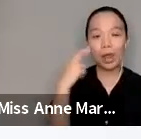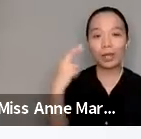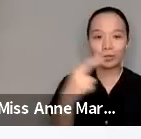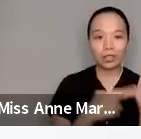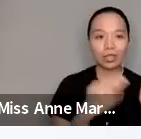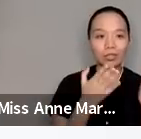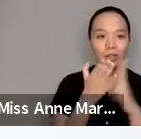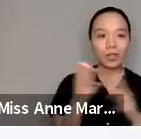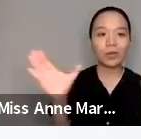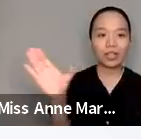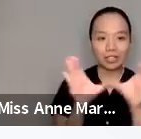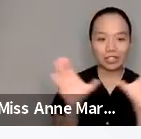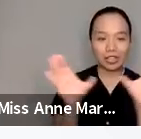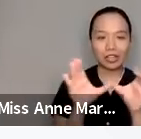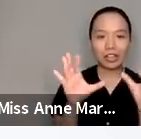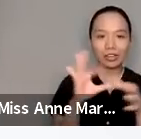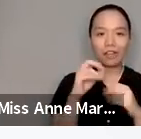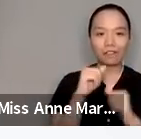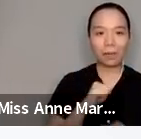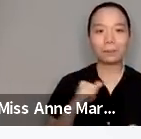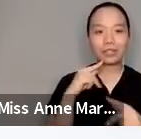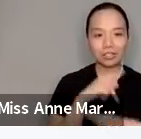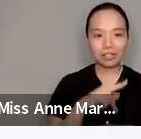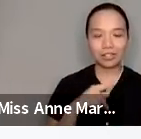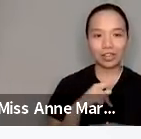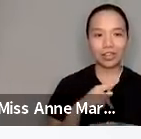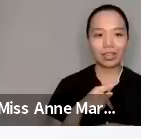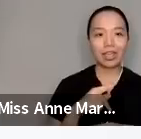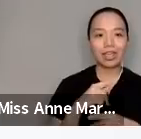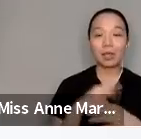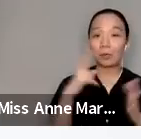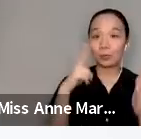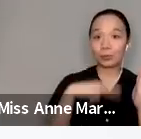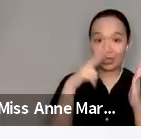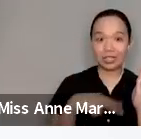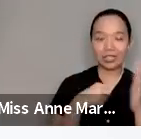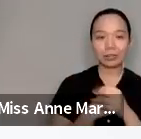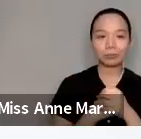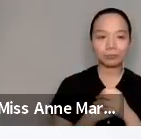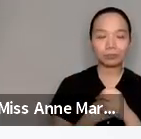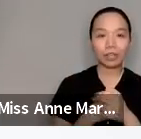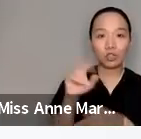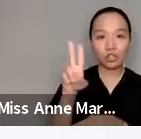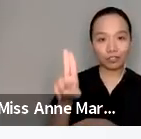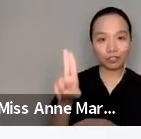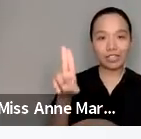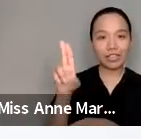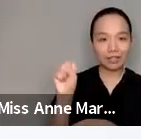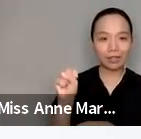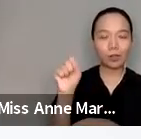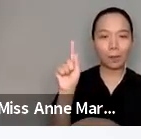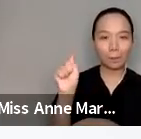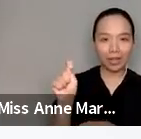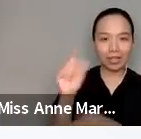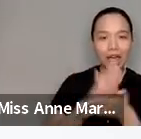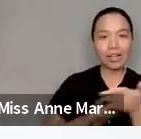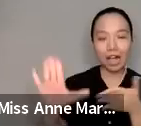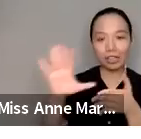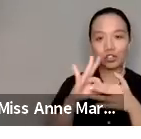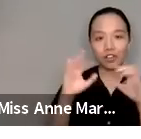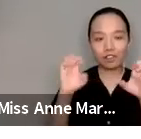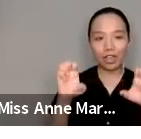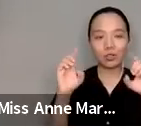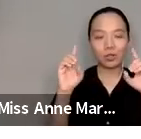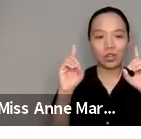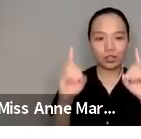through a certificate of appreciation. The citation reads, University of Santo Tomas College of